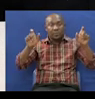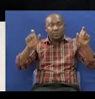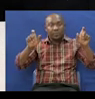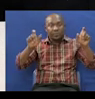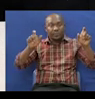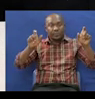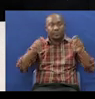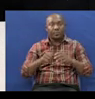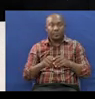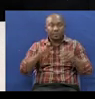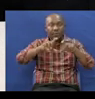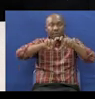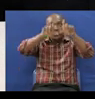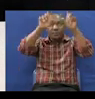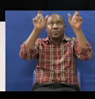surface.